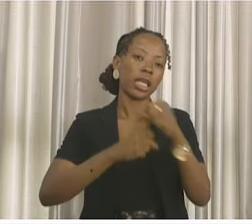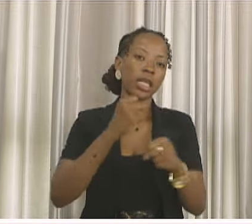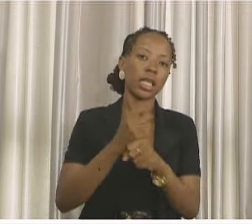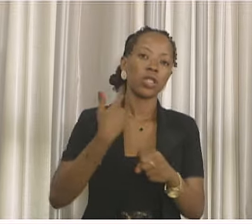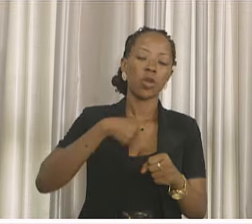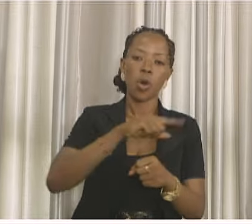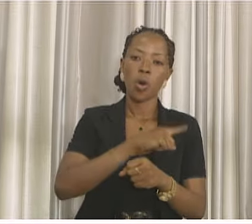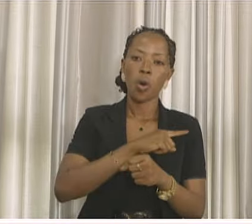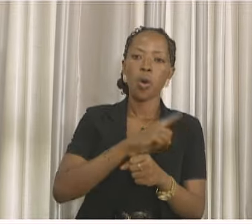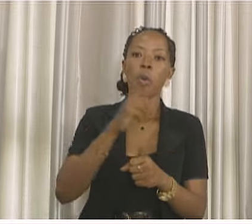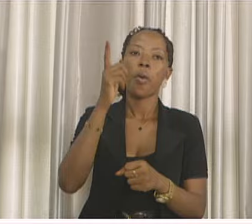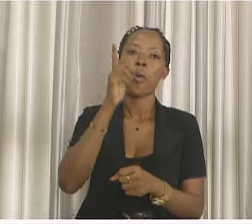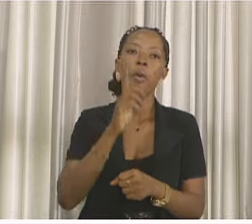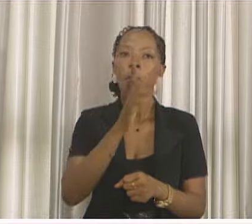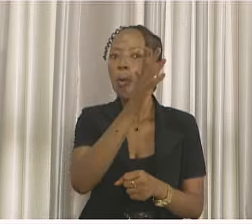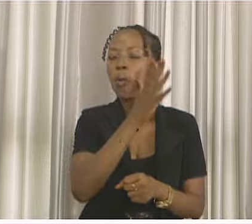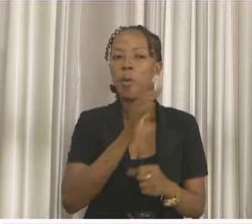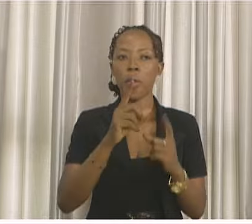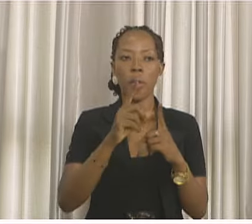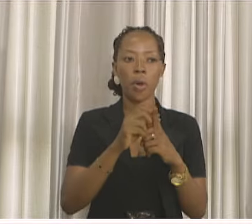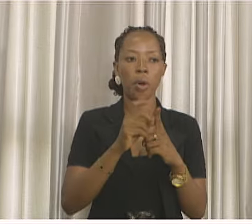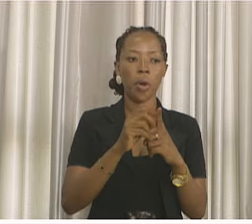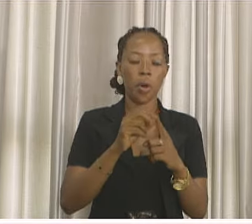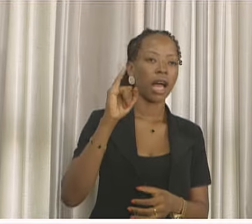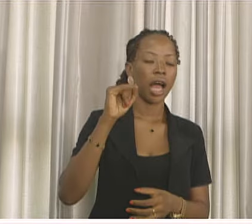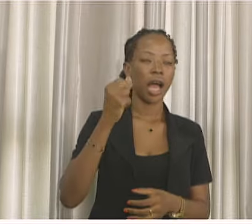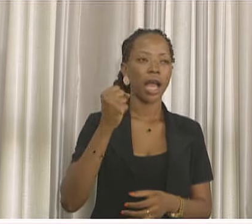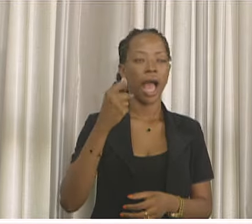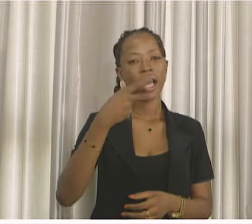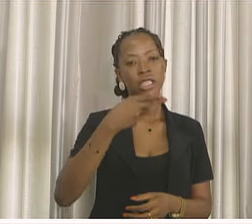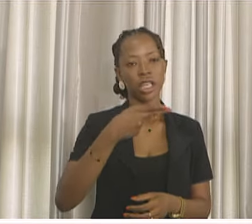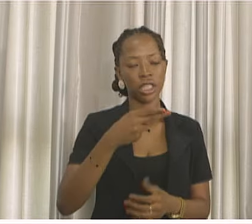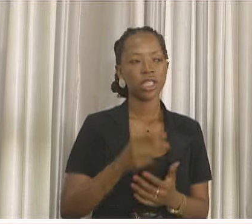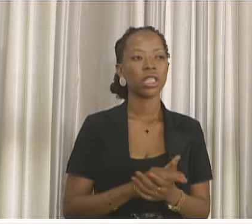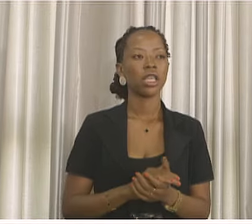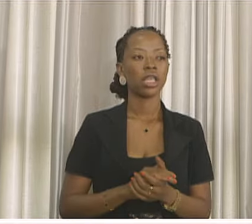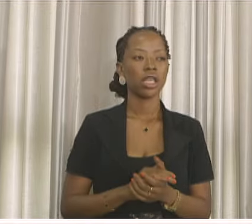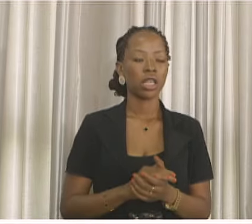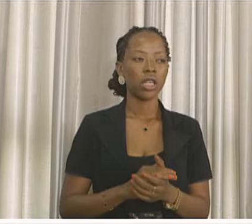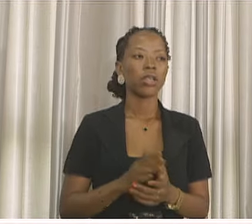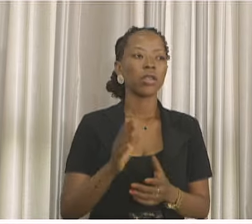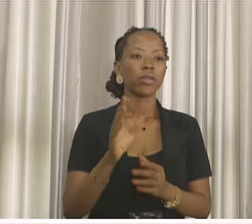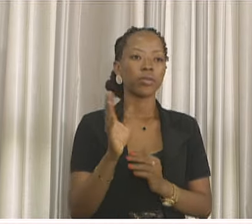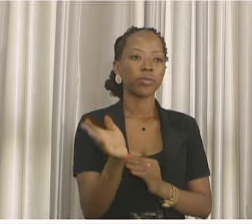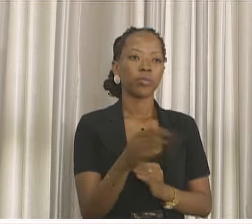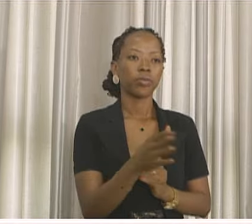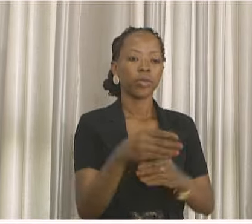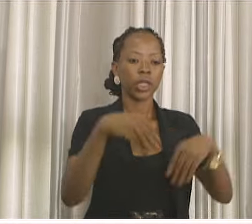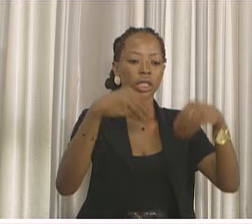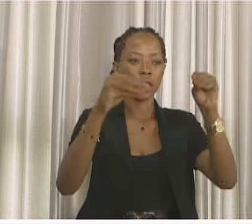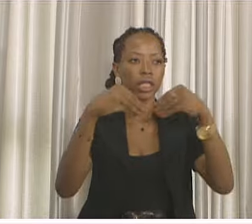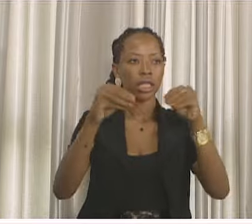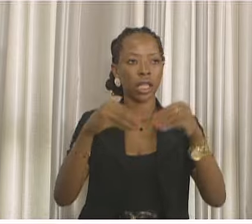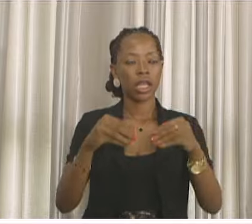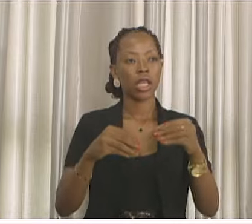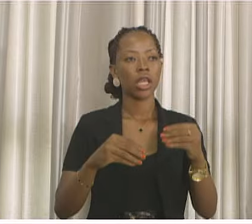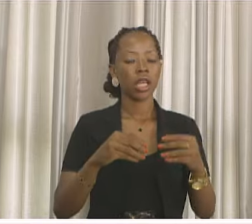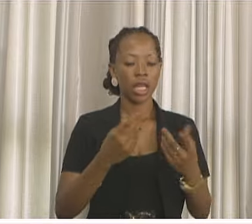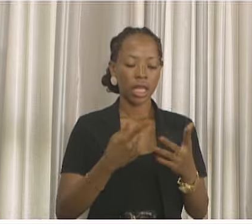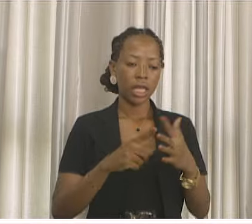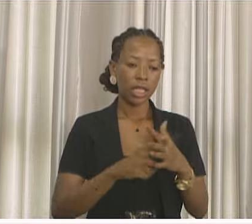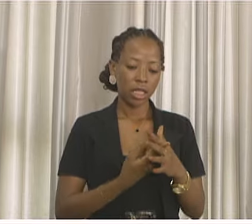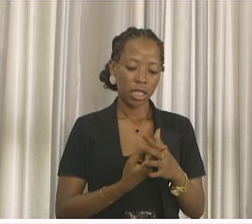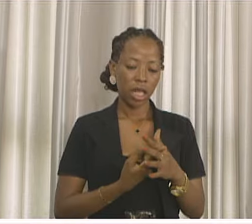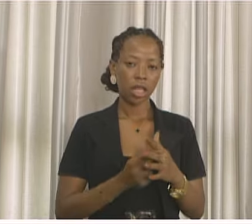the import, you see how much money we the save? We commercial fishing, we get for also increase